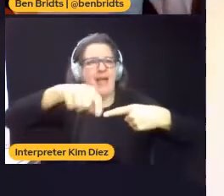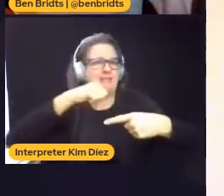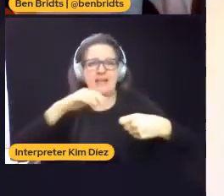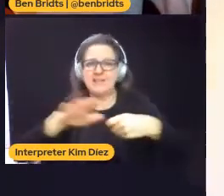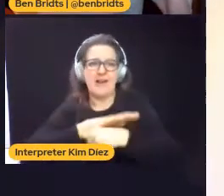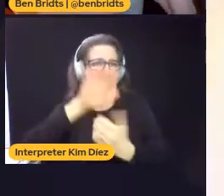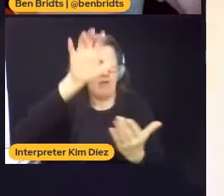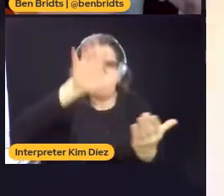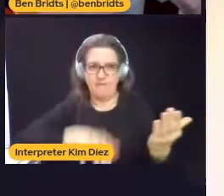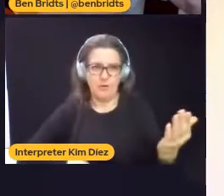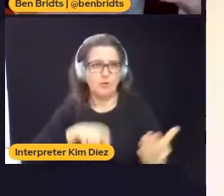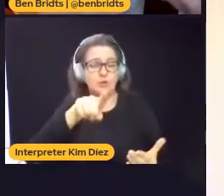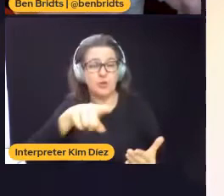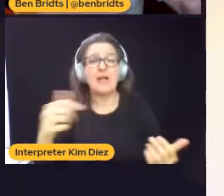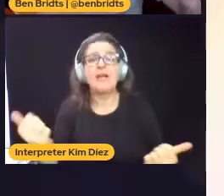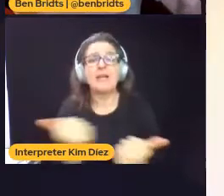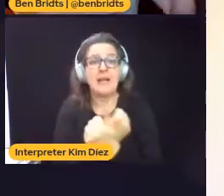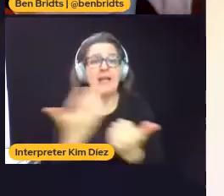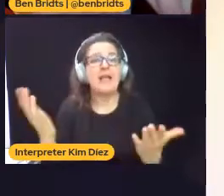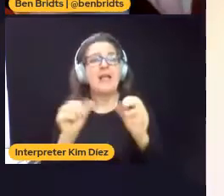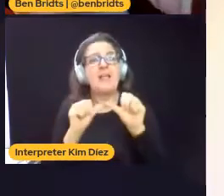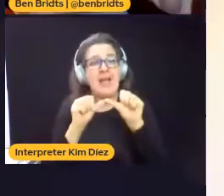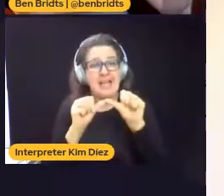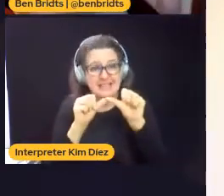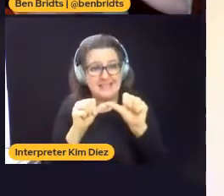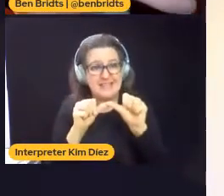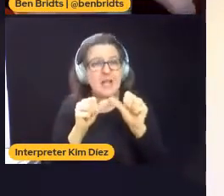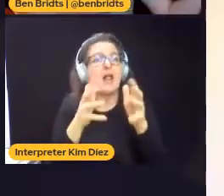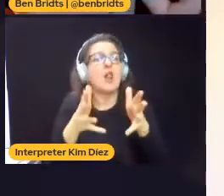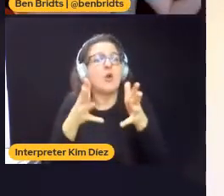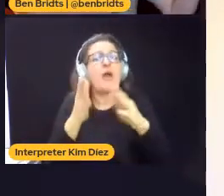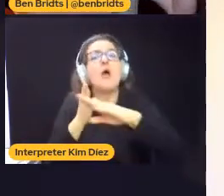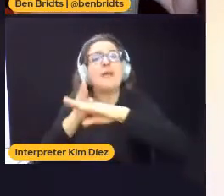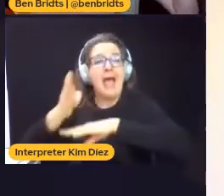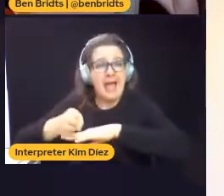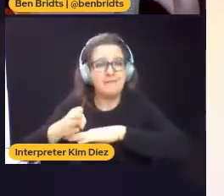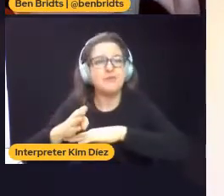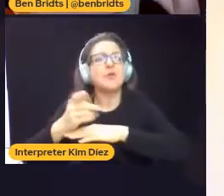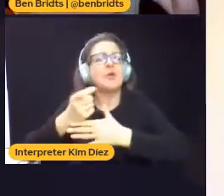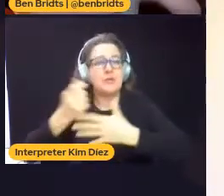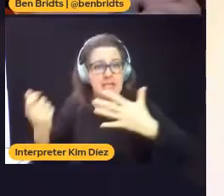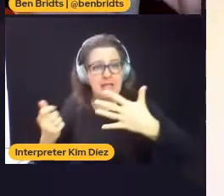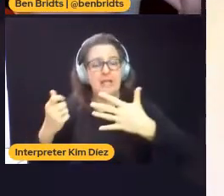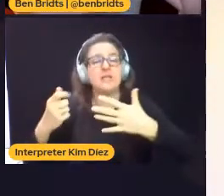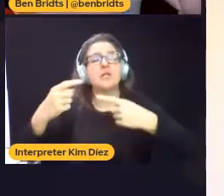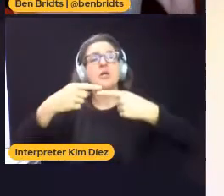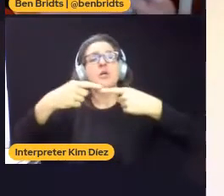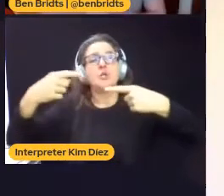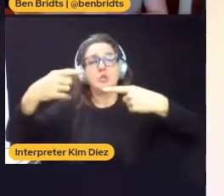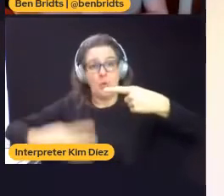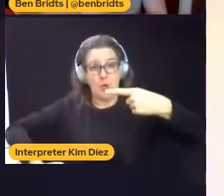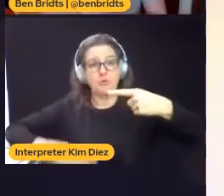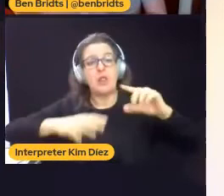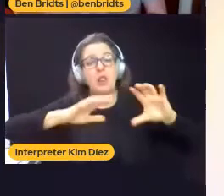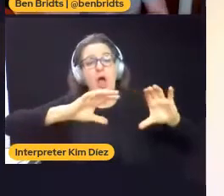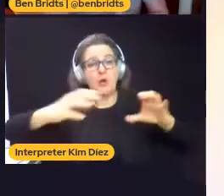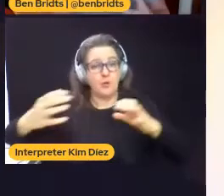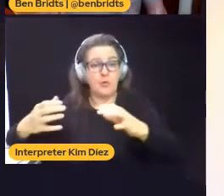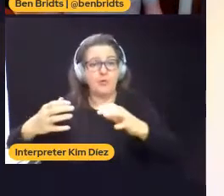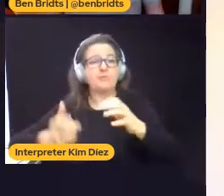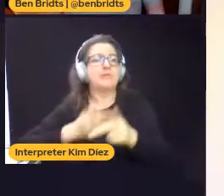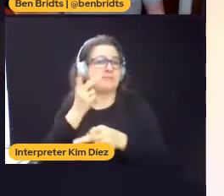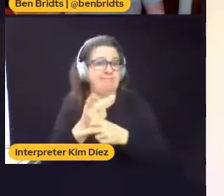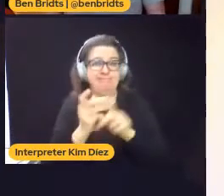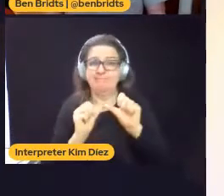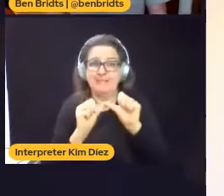the things that stick around after delete. So the log groups, they stay, they stay.